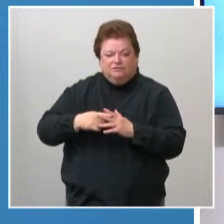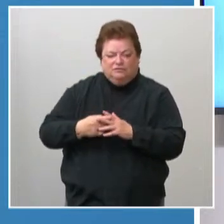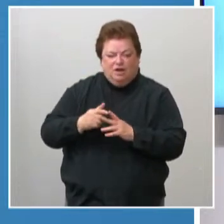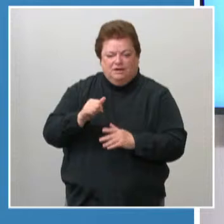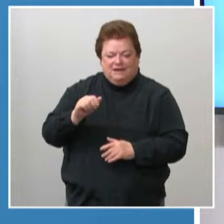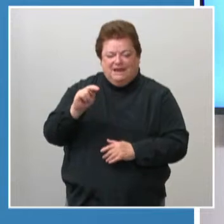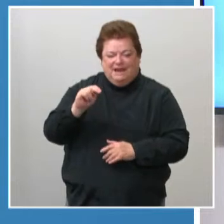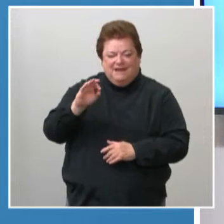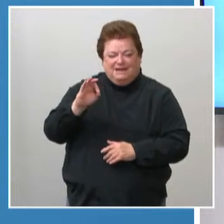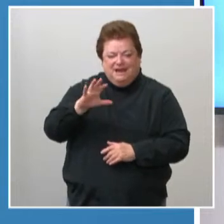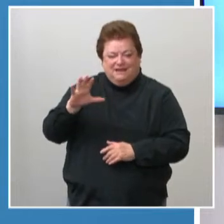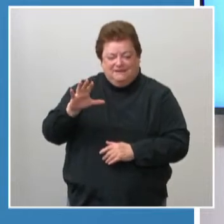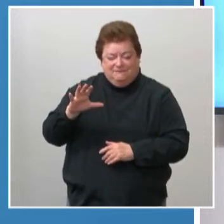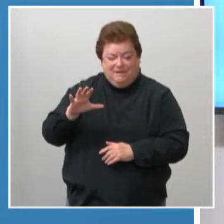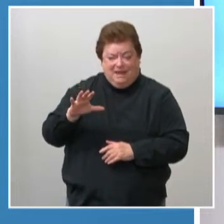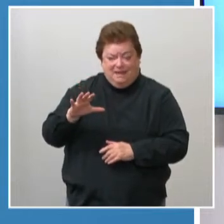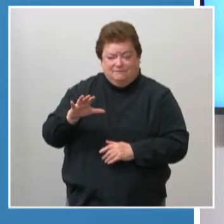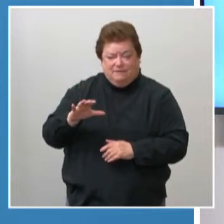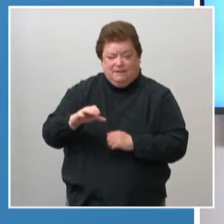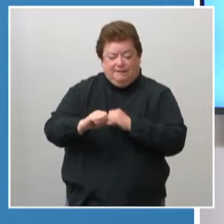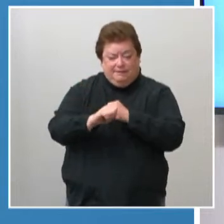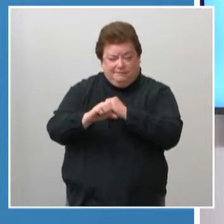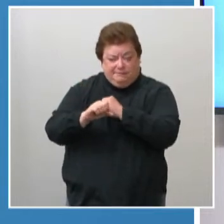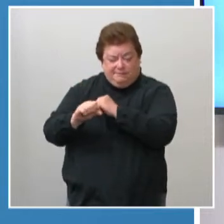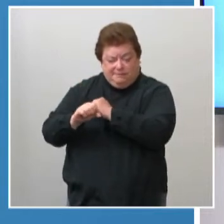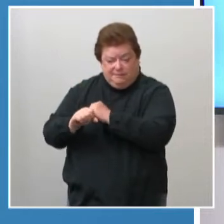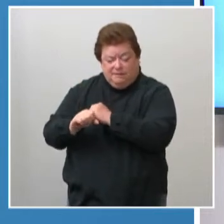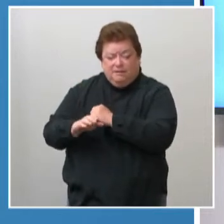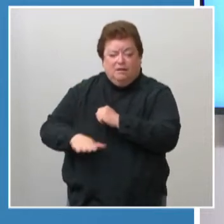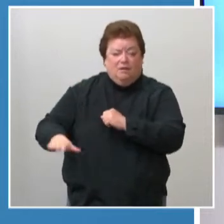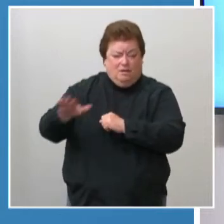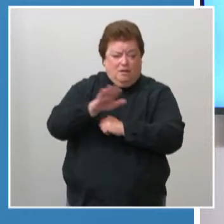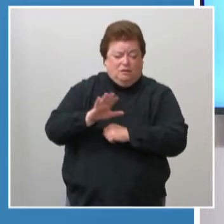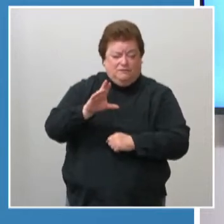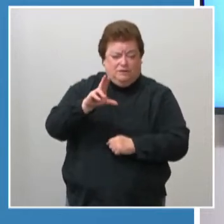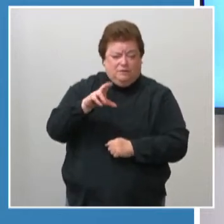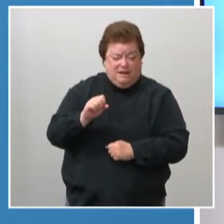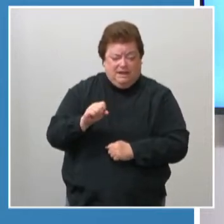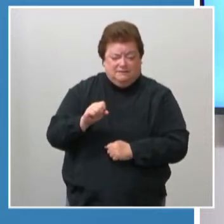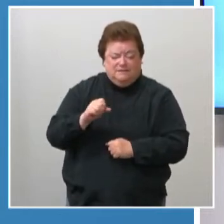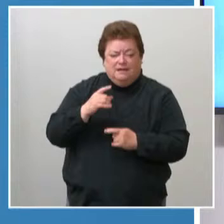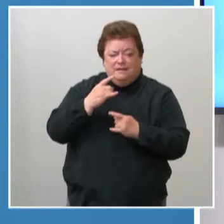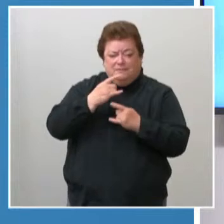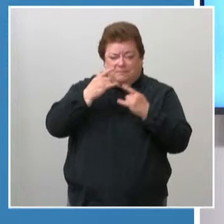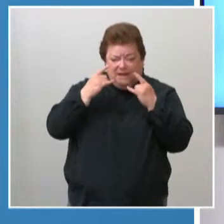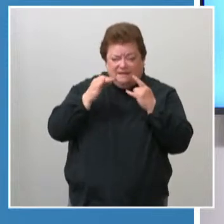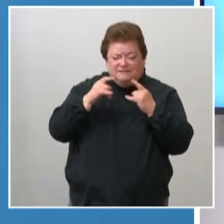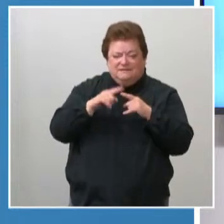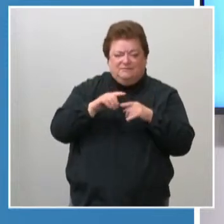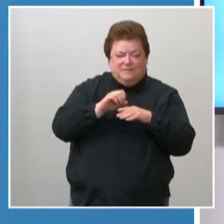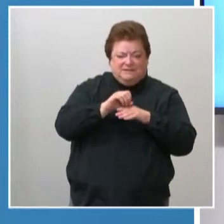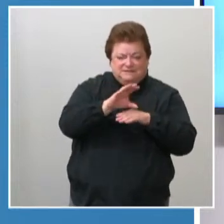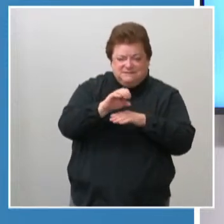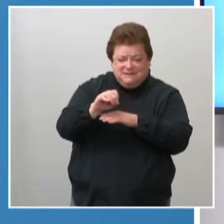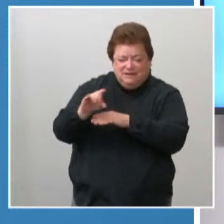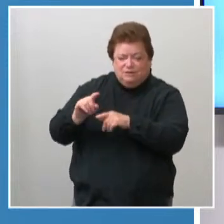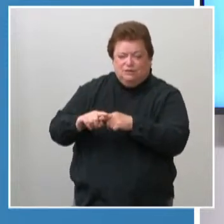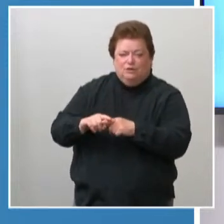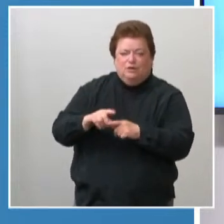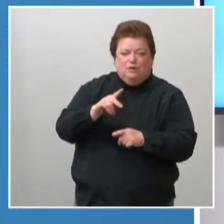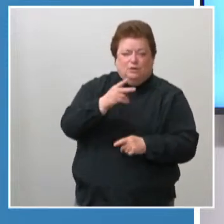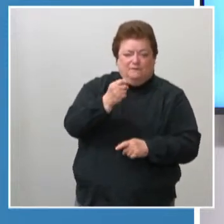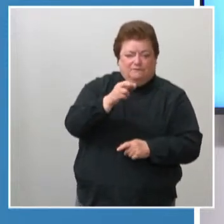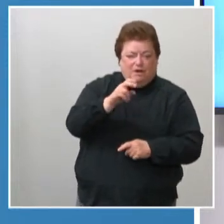mask initiative nationwide that you may have heard of. Masks have been shipped to local pharmacies and community